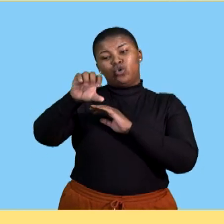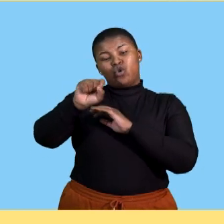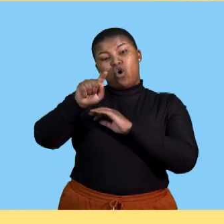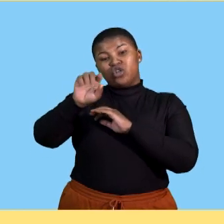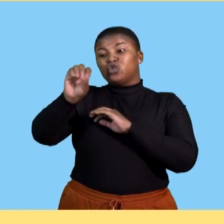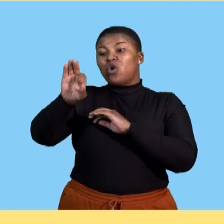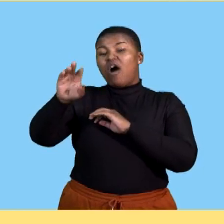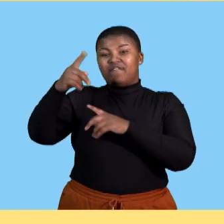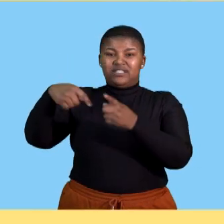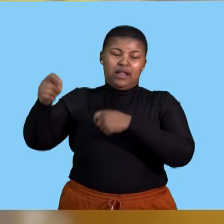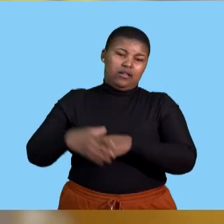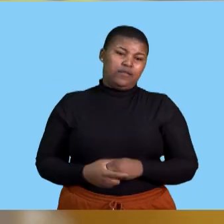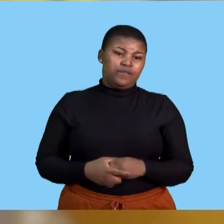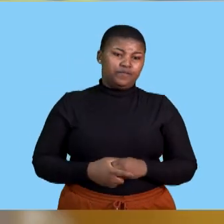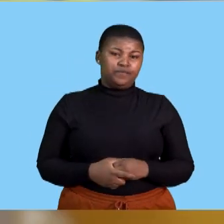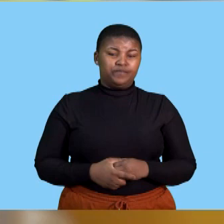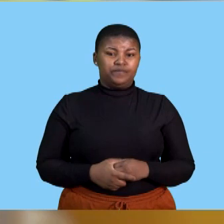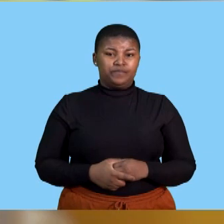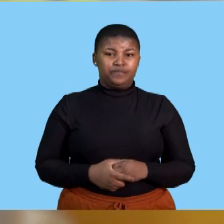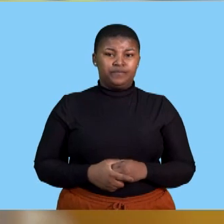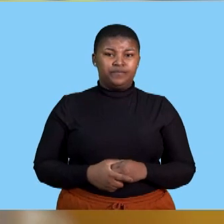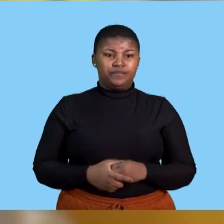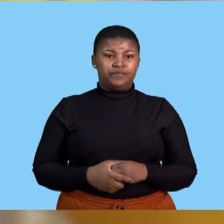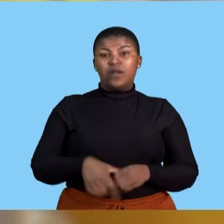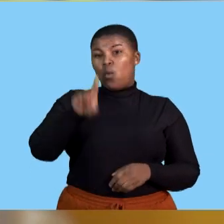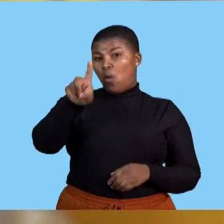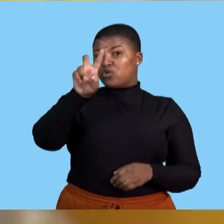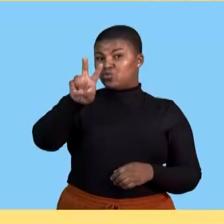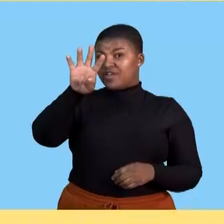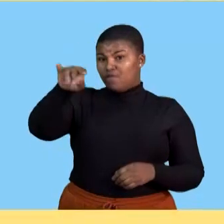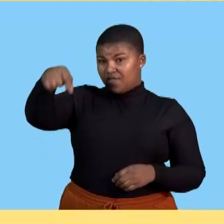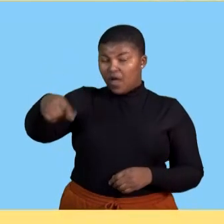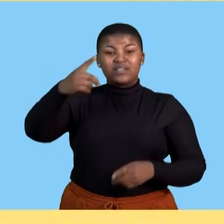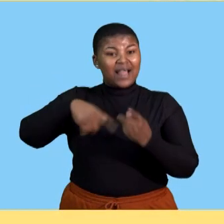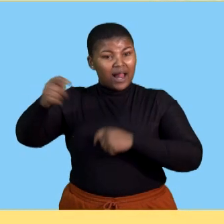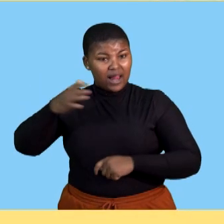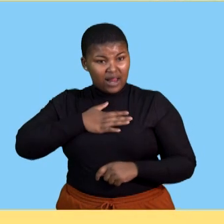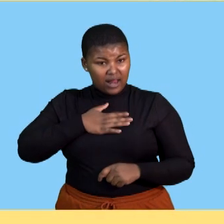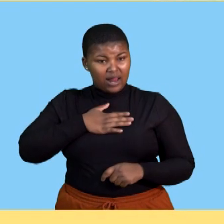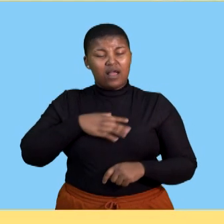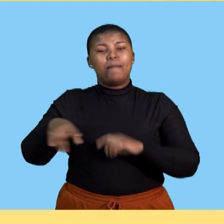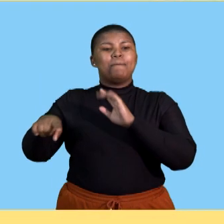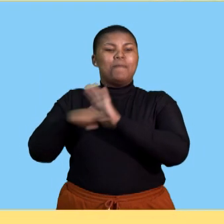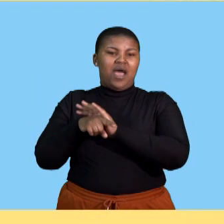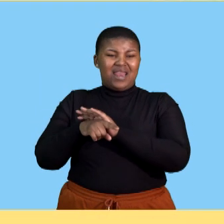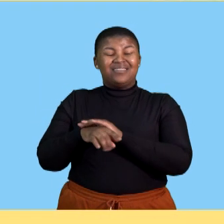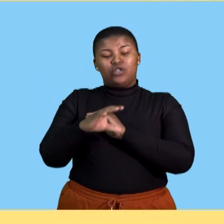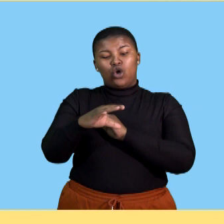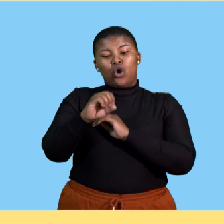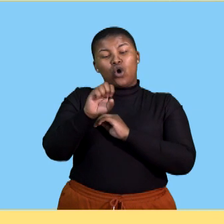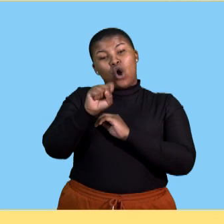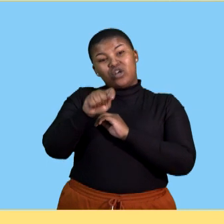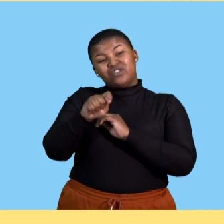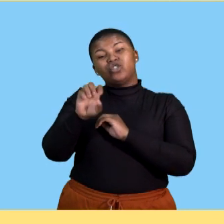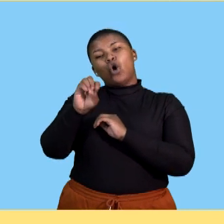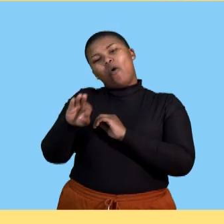of comprehensive income? Exactly the same way. So if I take my 124,000, which is my sales, I subtract the